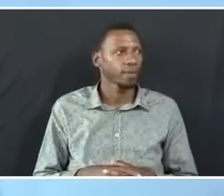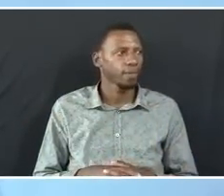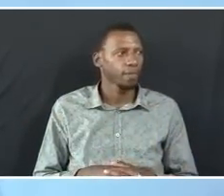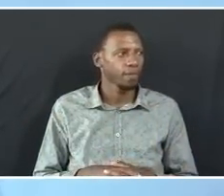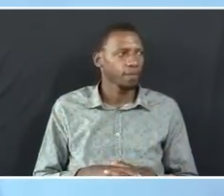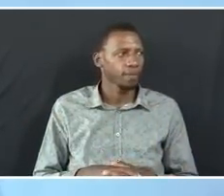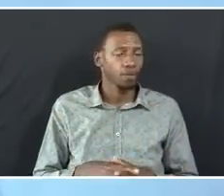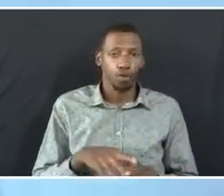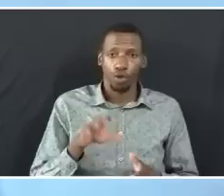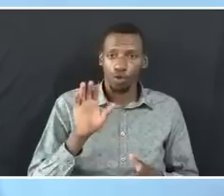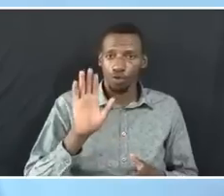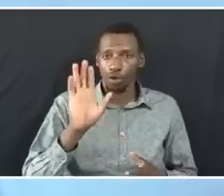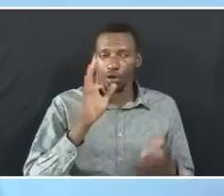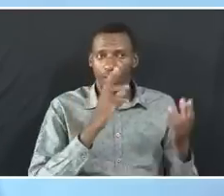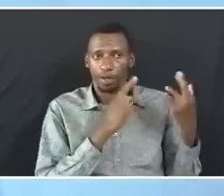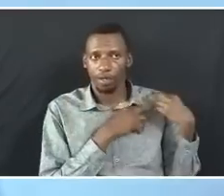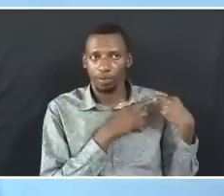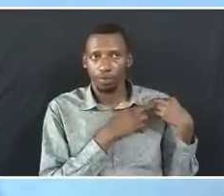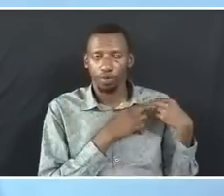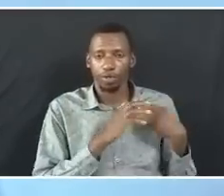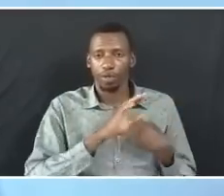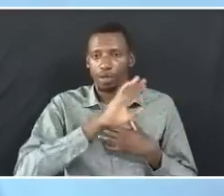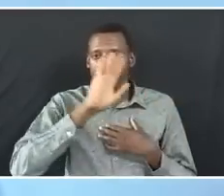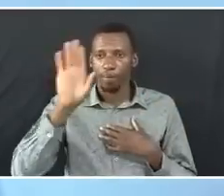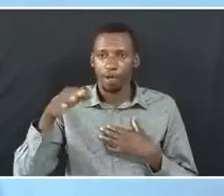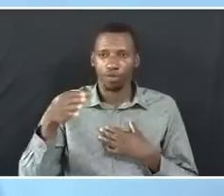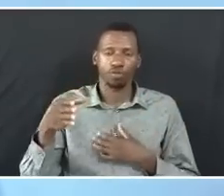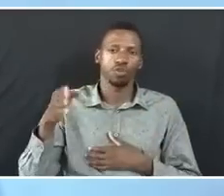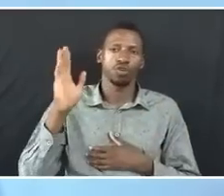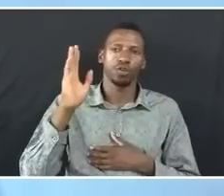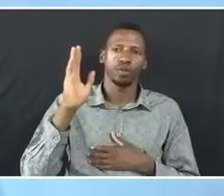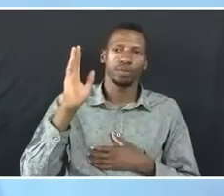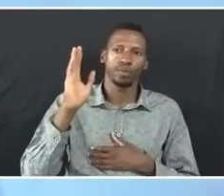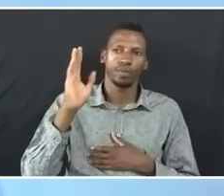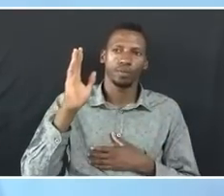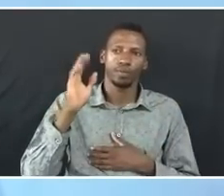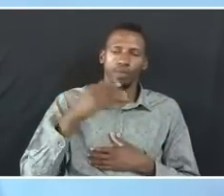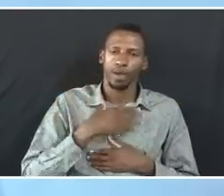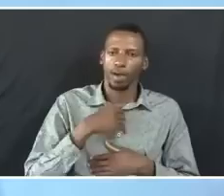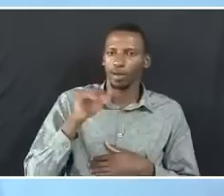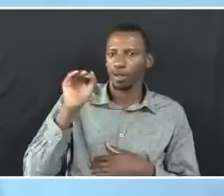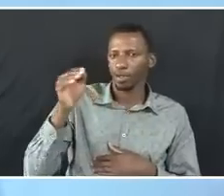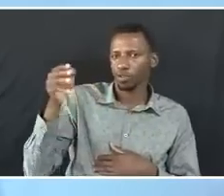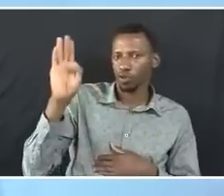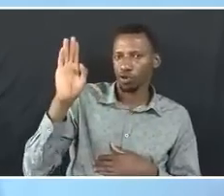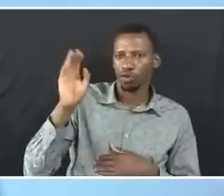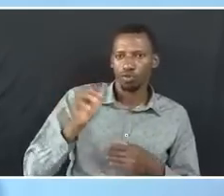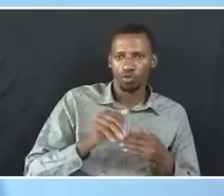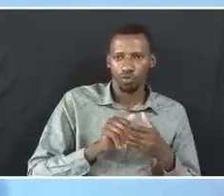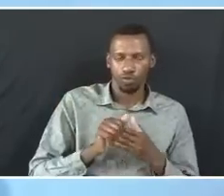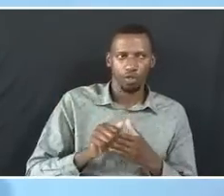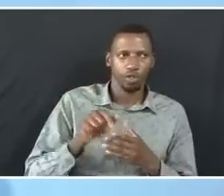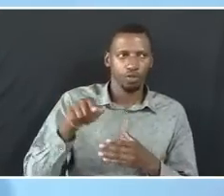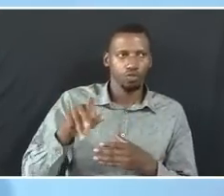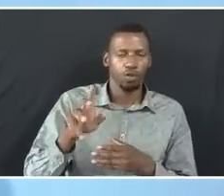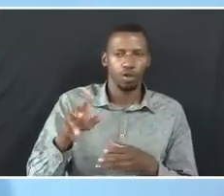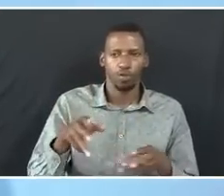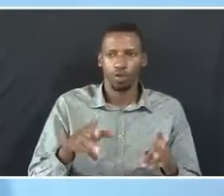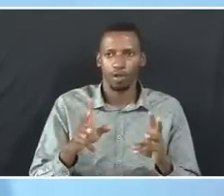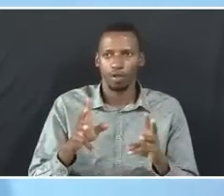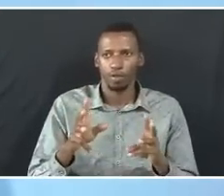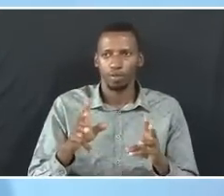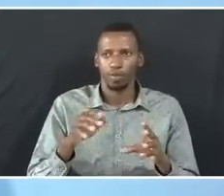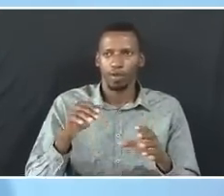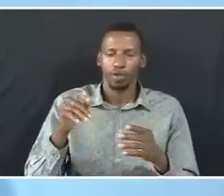It is your duty to go back to God and ask him to direct your paths